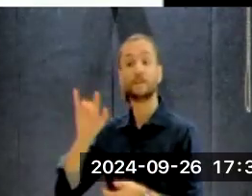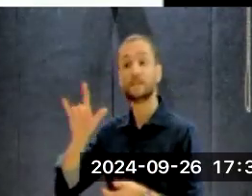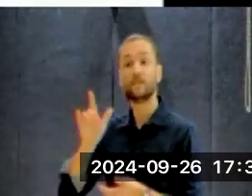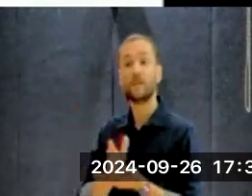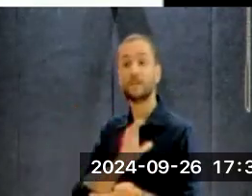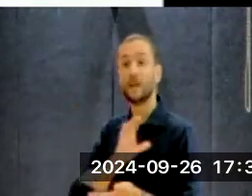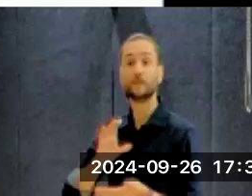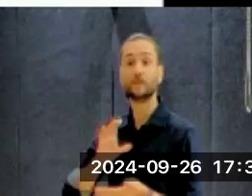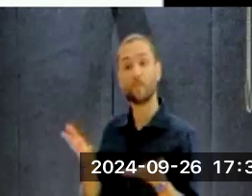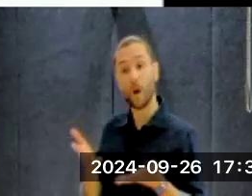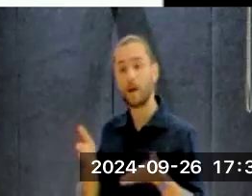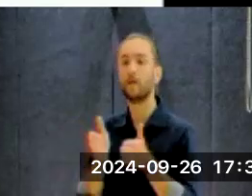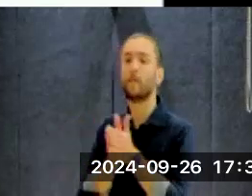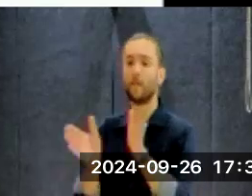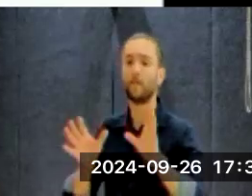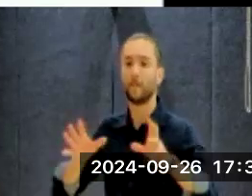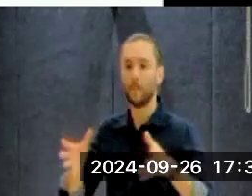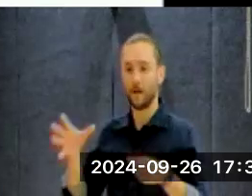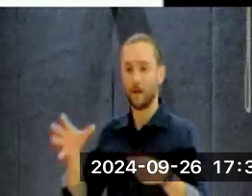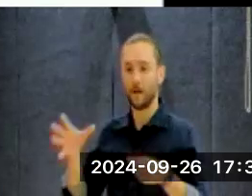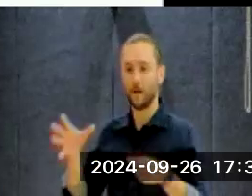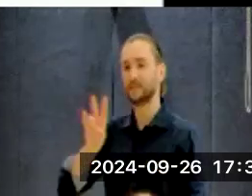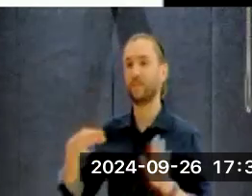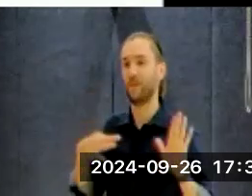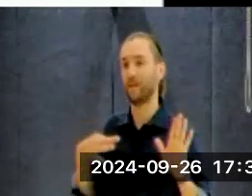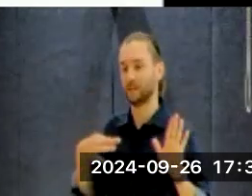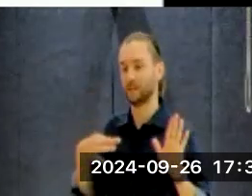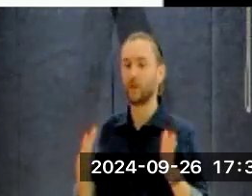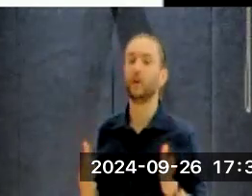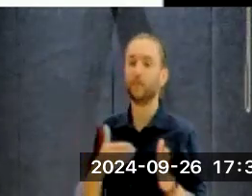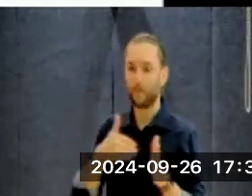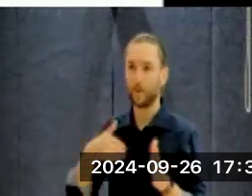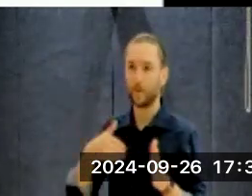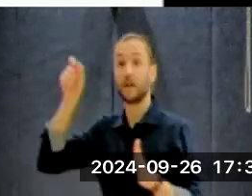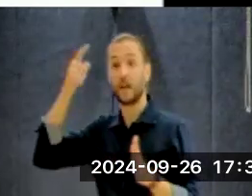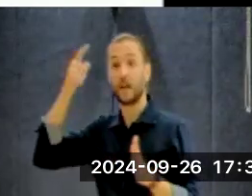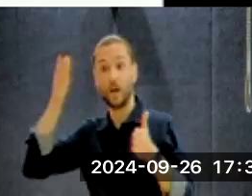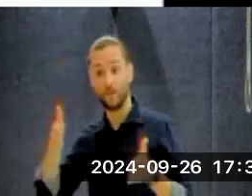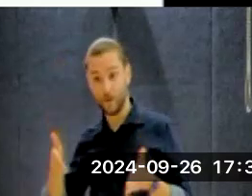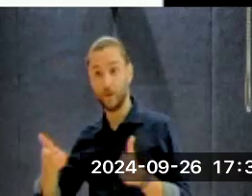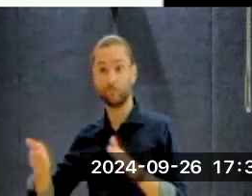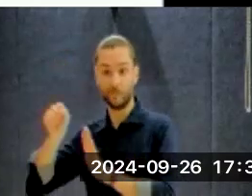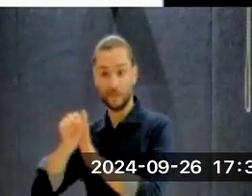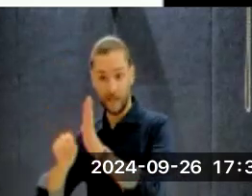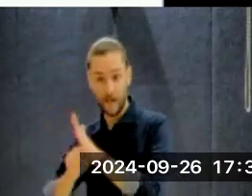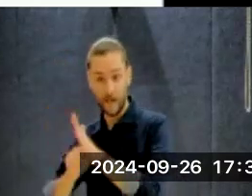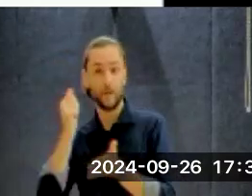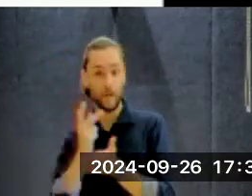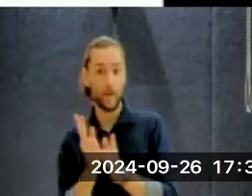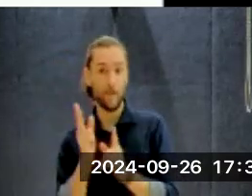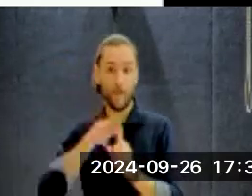a public body of 7 volunteer members appointed by the governor, confirmed by the Senate, and housed within the California Civil Rights